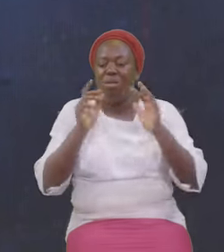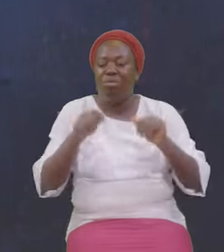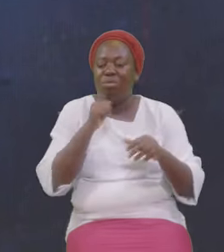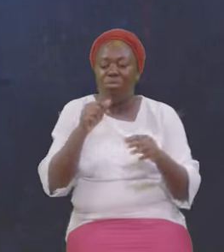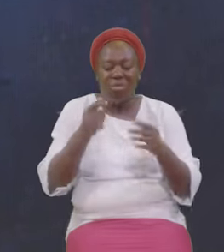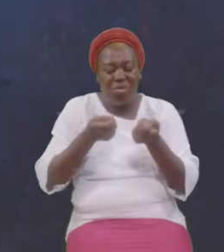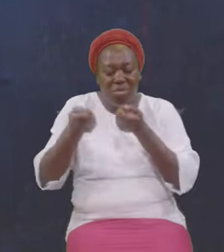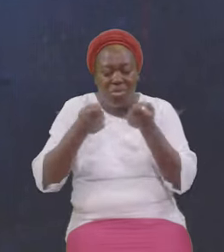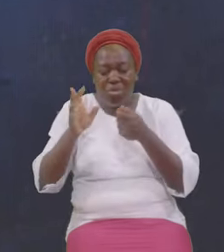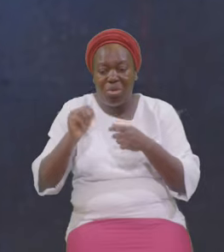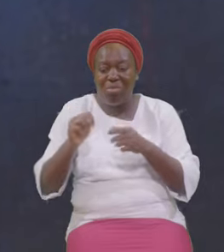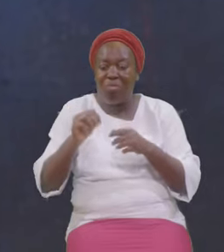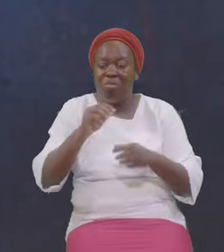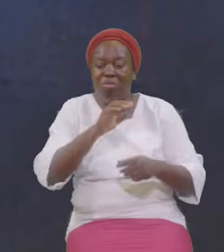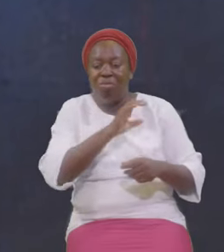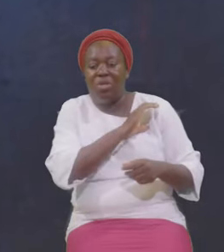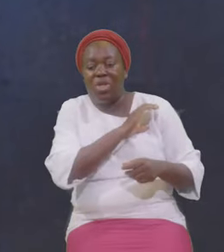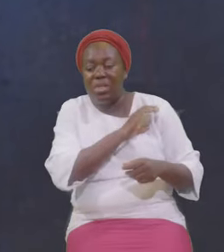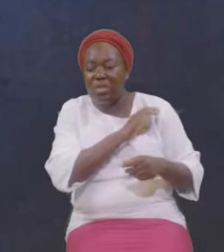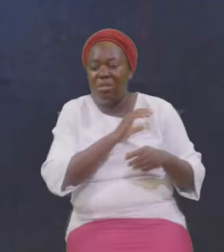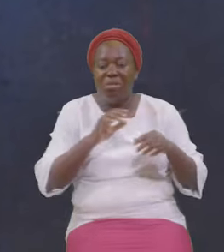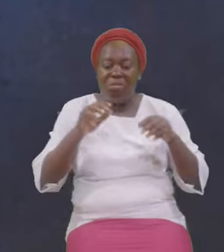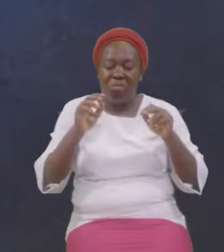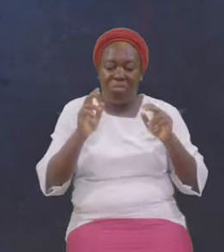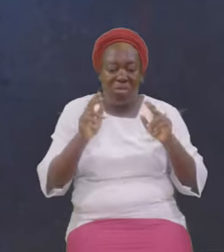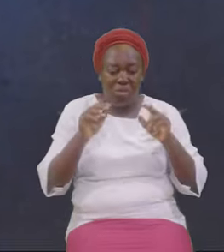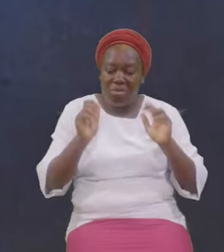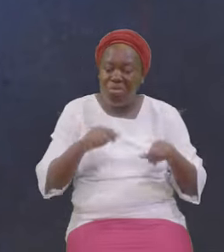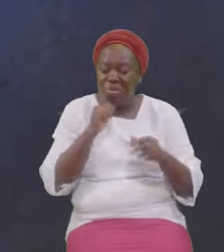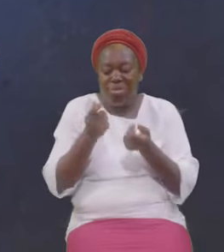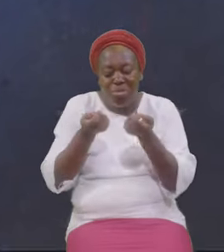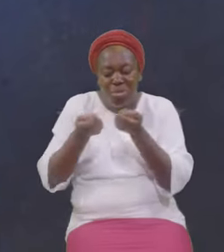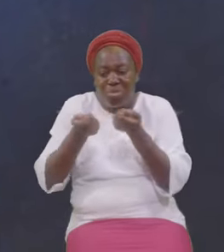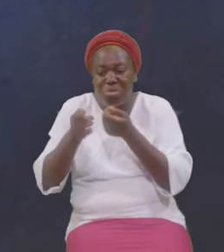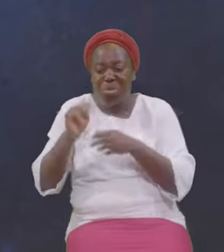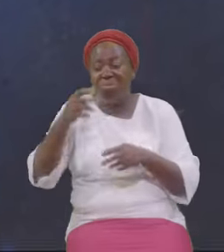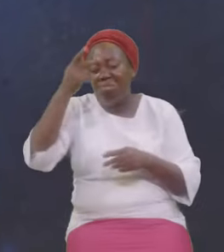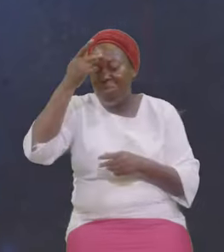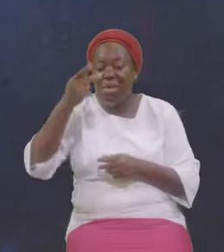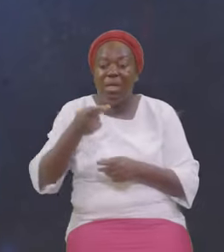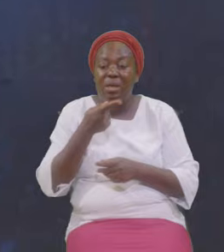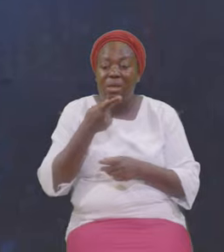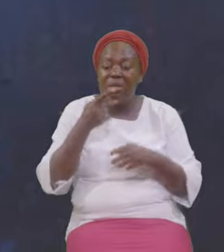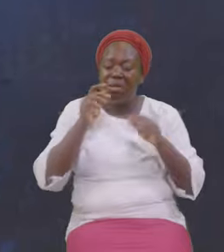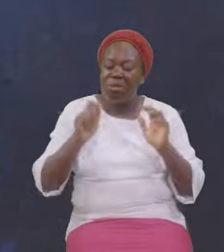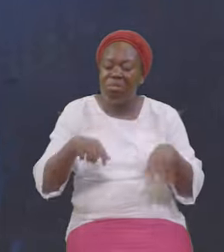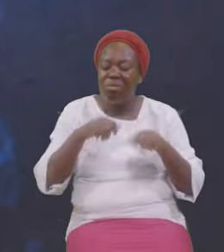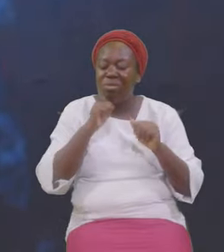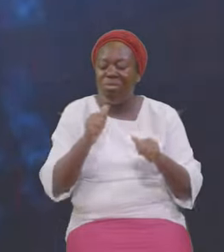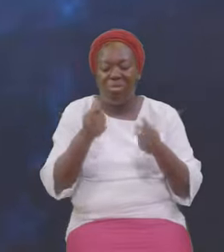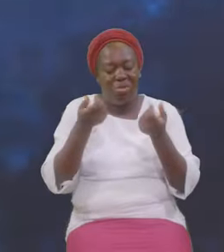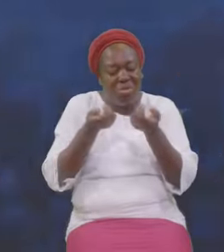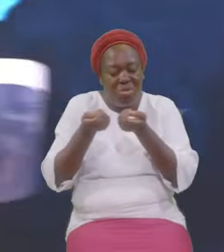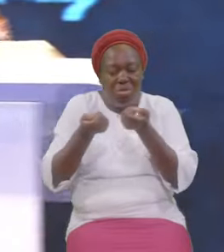agents could not tame him. Parents could not tame him. And